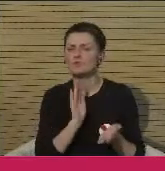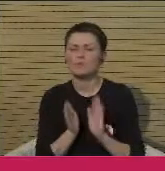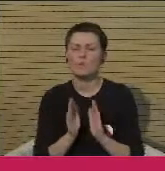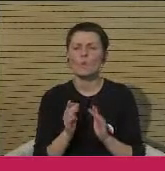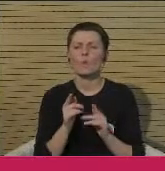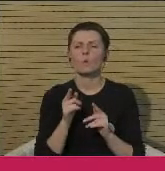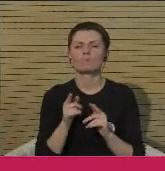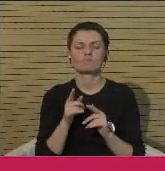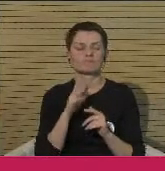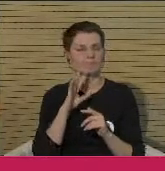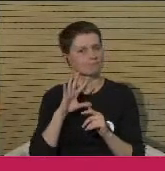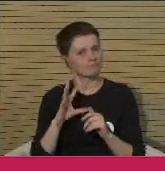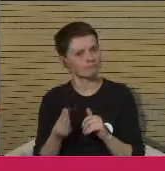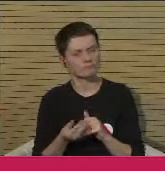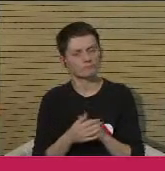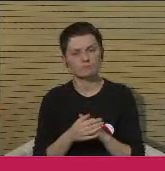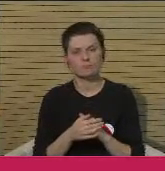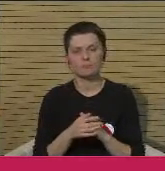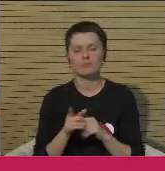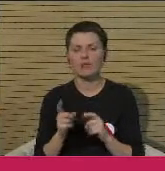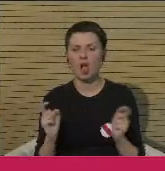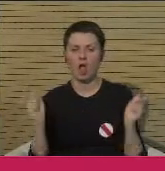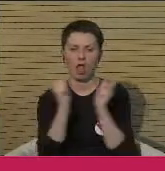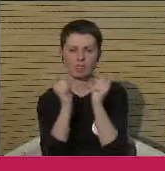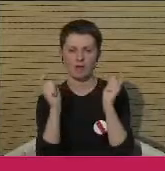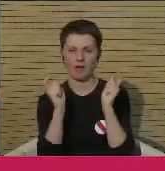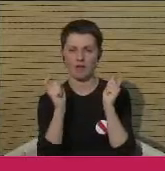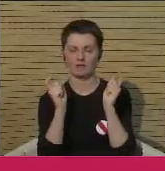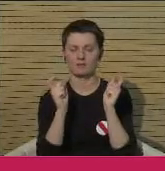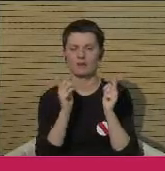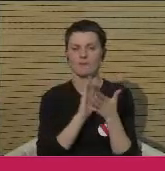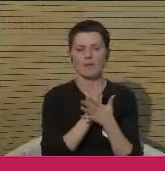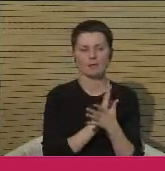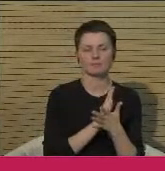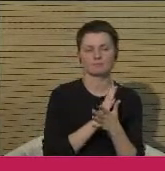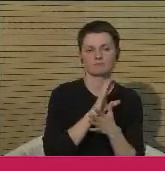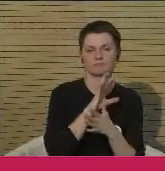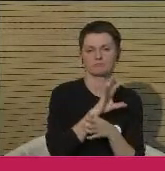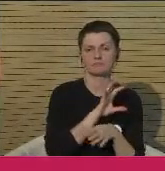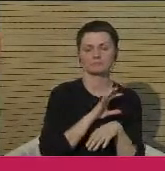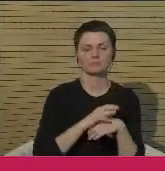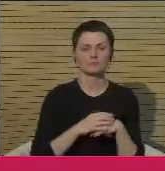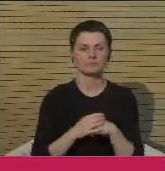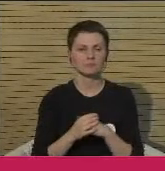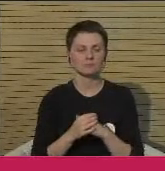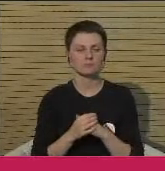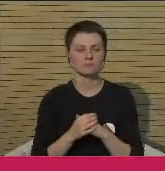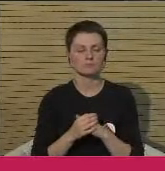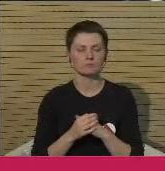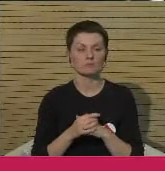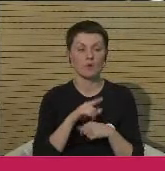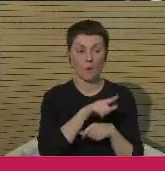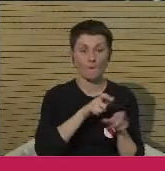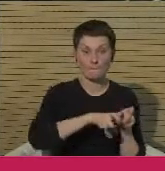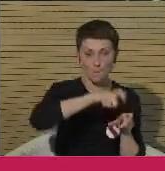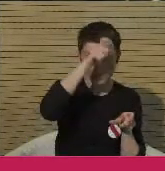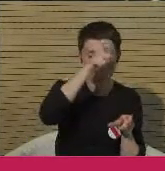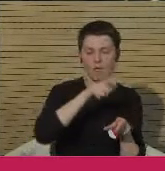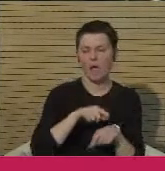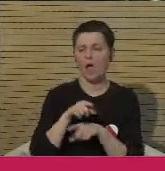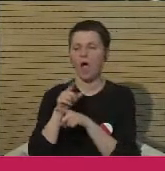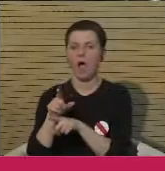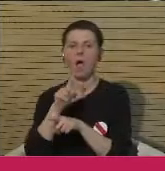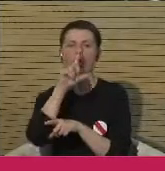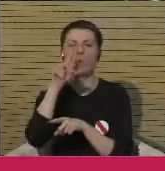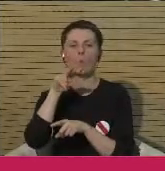citizens of one of the important republics of Slav countries. And how to see the